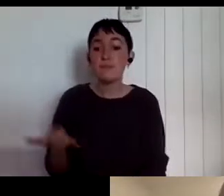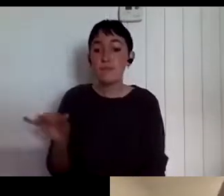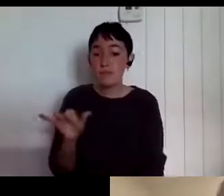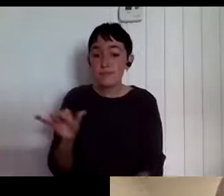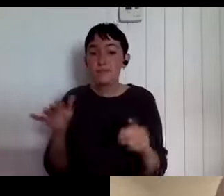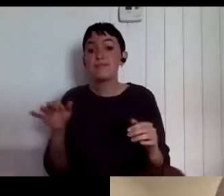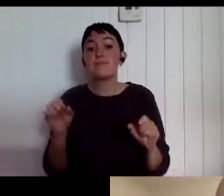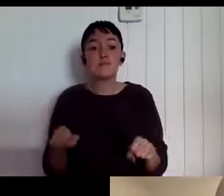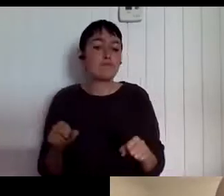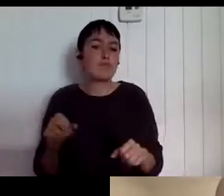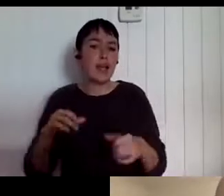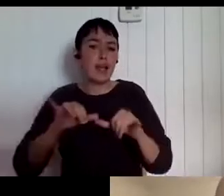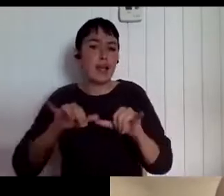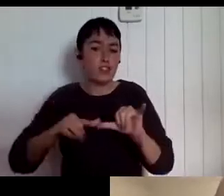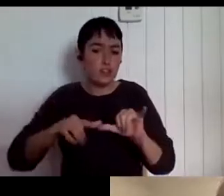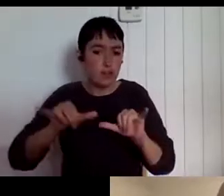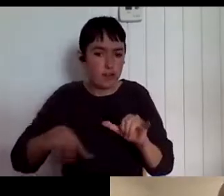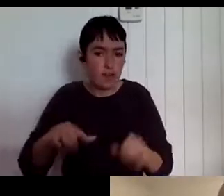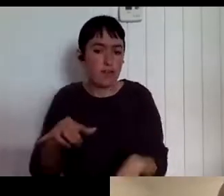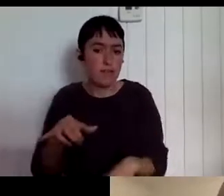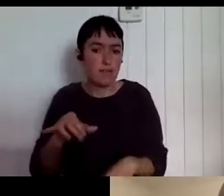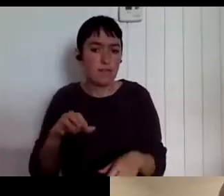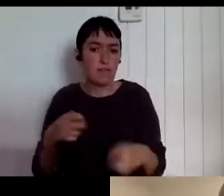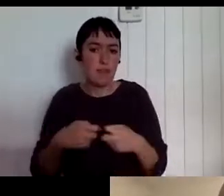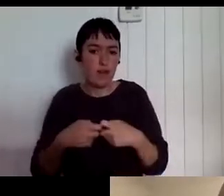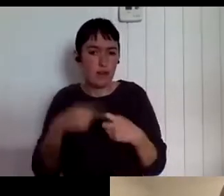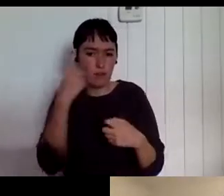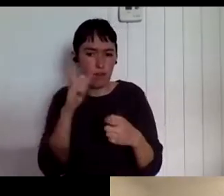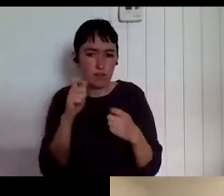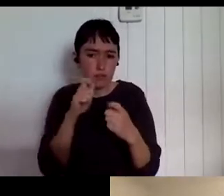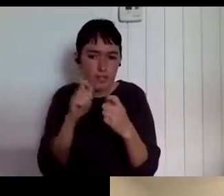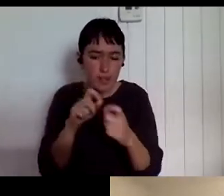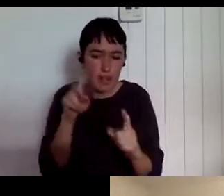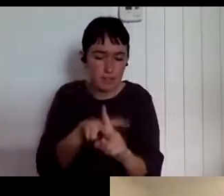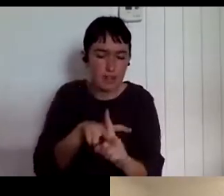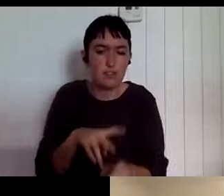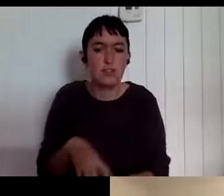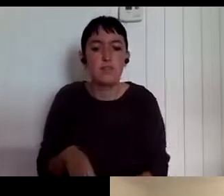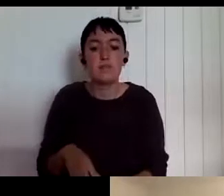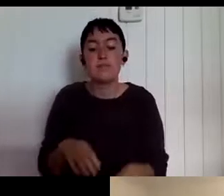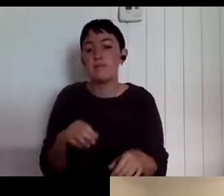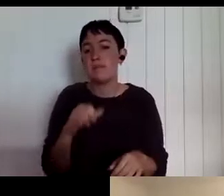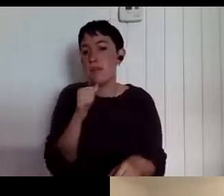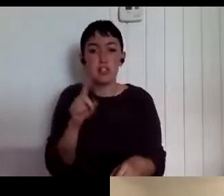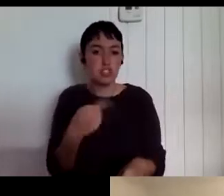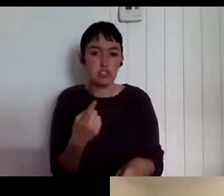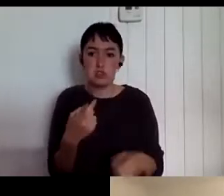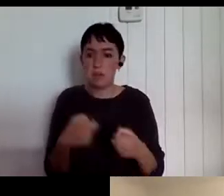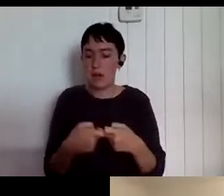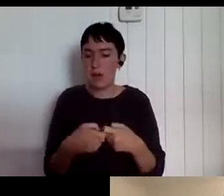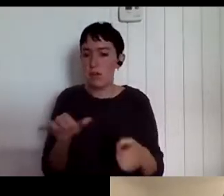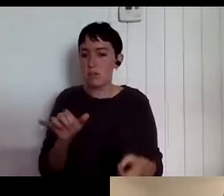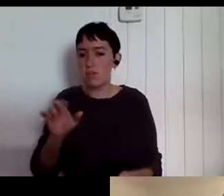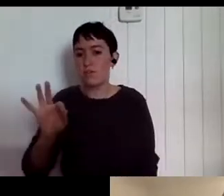application. So the, you know, not just for batteries as well, for fuel cells. I mean, fuel cells were around, but they weren't